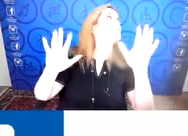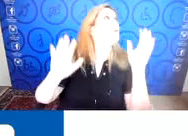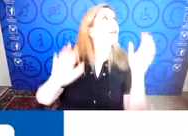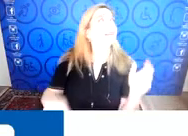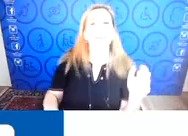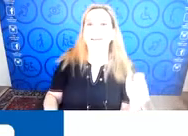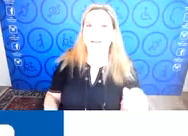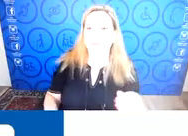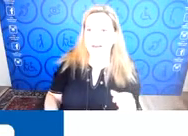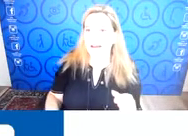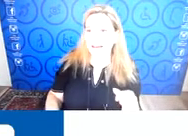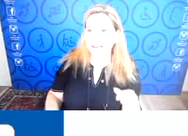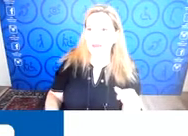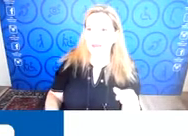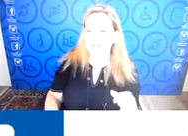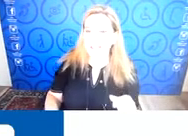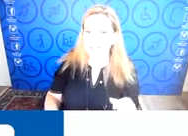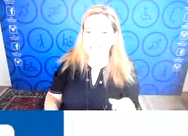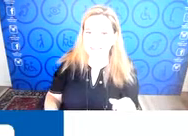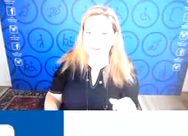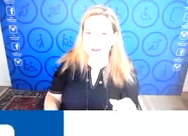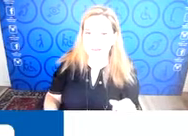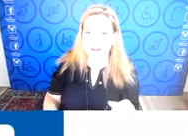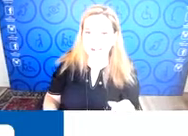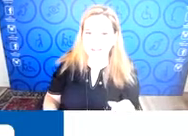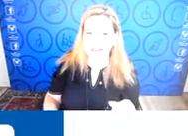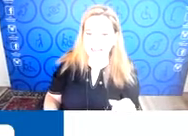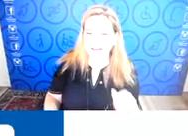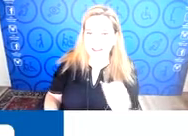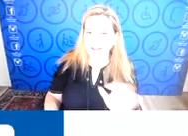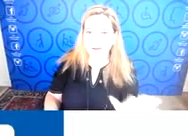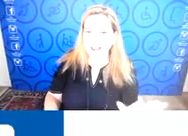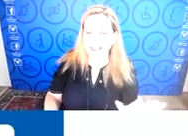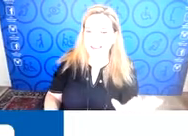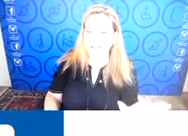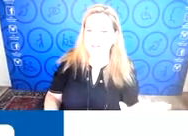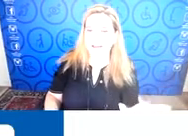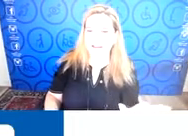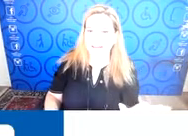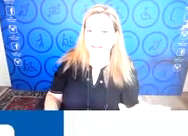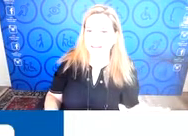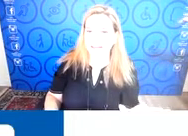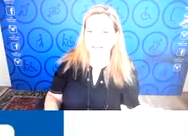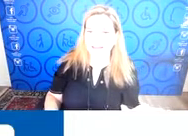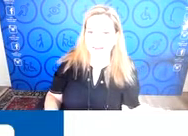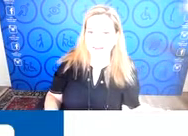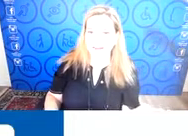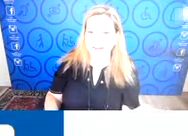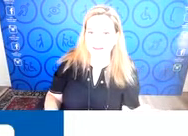is really in my face, so I apologize. Caroline, your lighting is great.